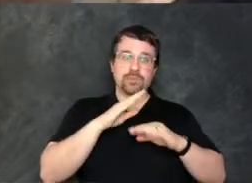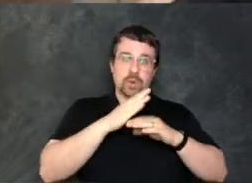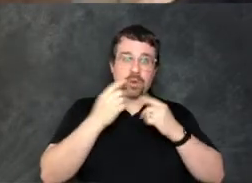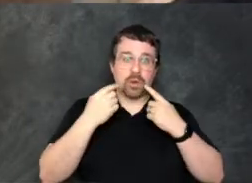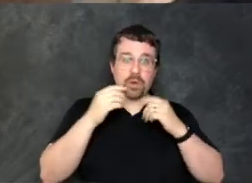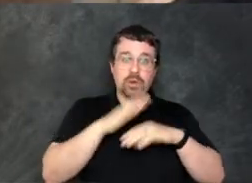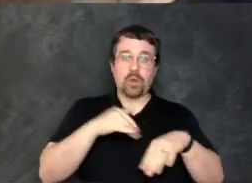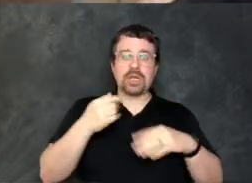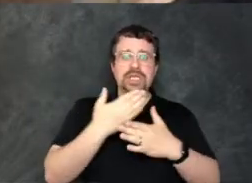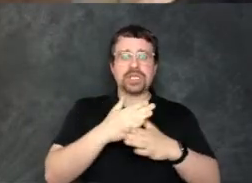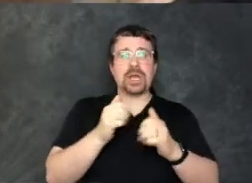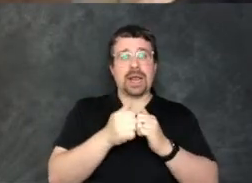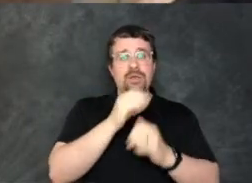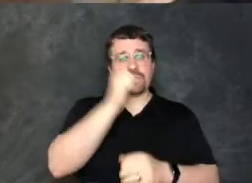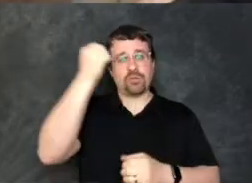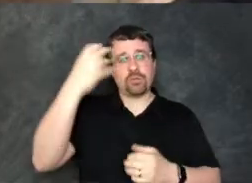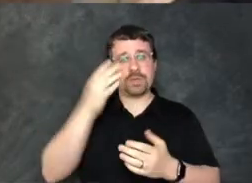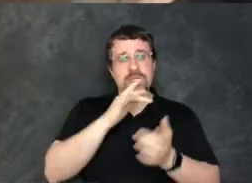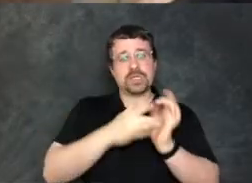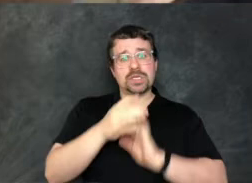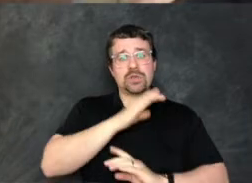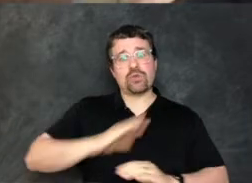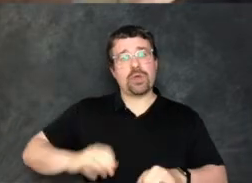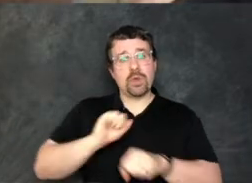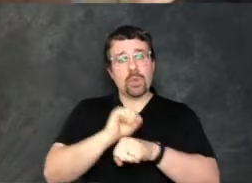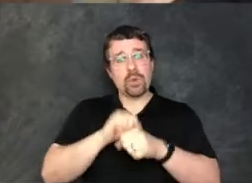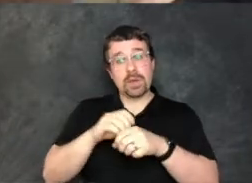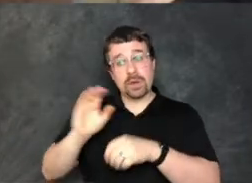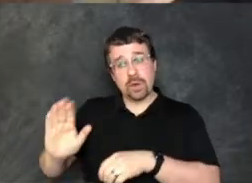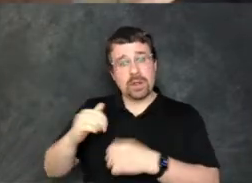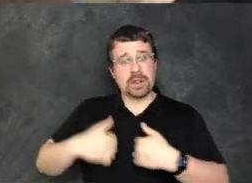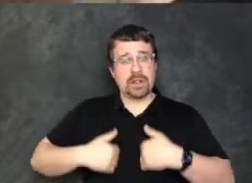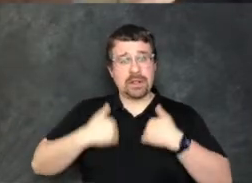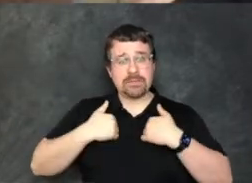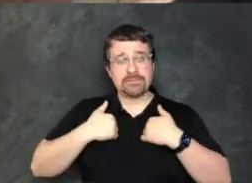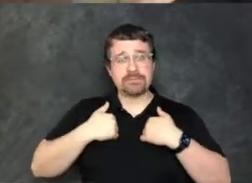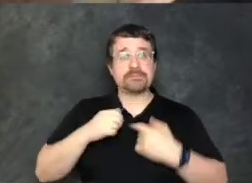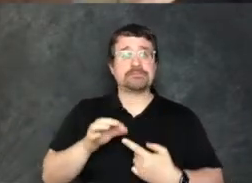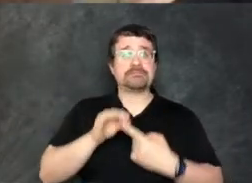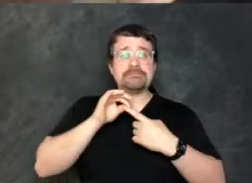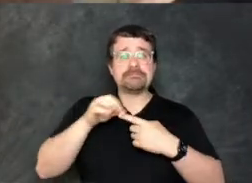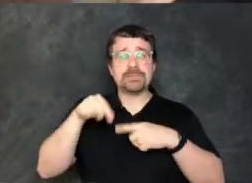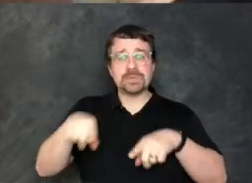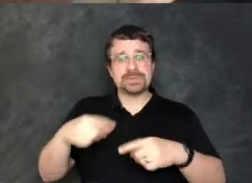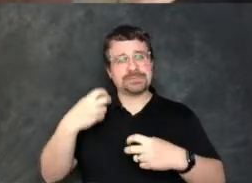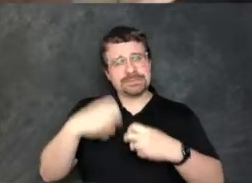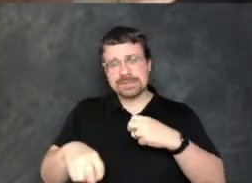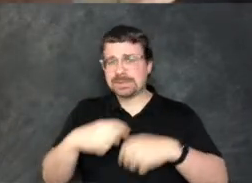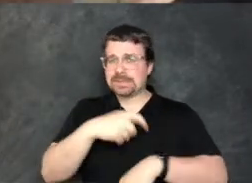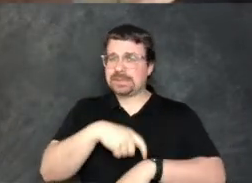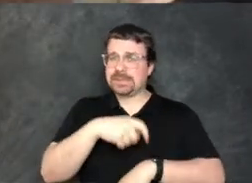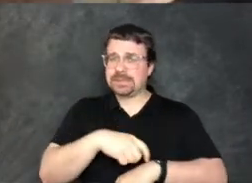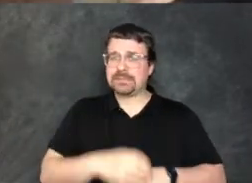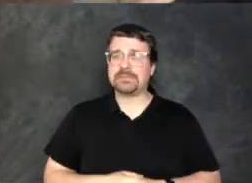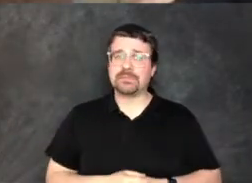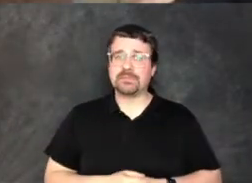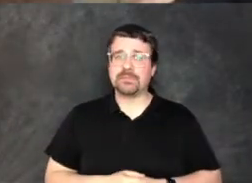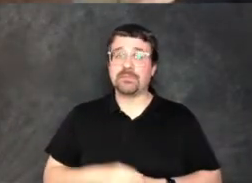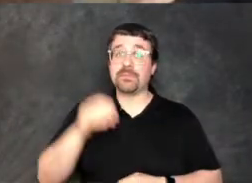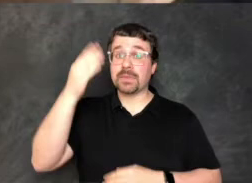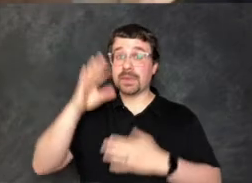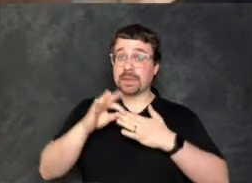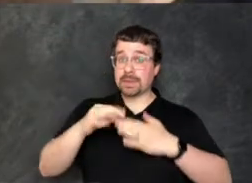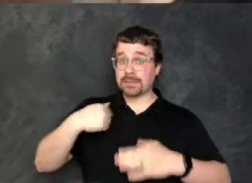laid on my heart a call to share with people how the grace of Jesus Christ had been at work in her life, especially during the